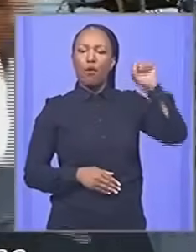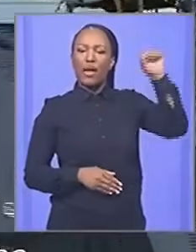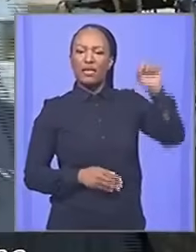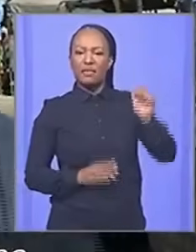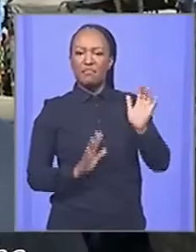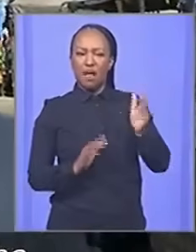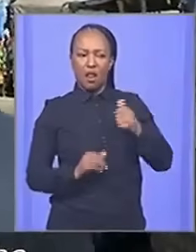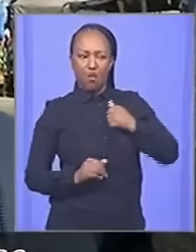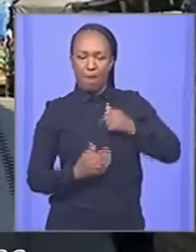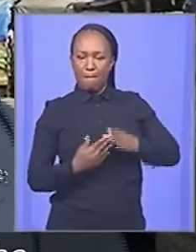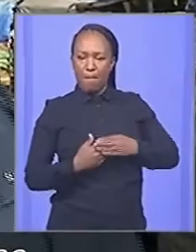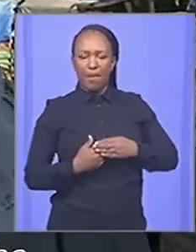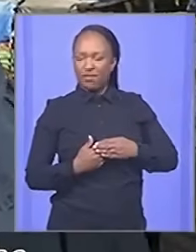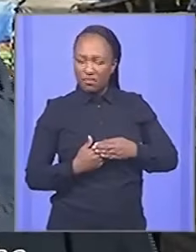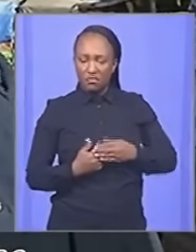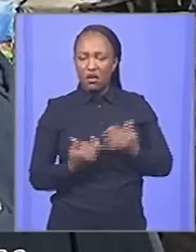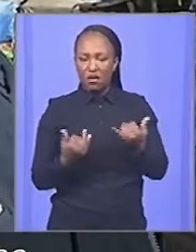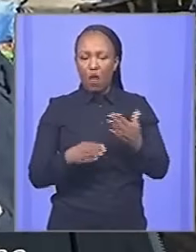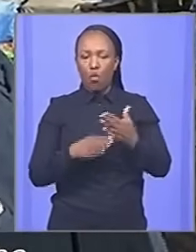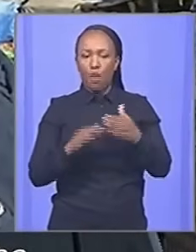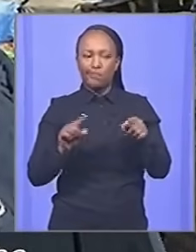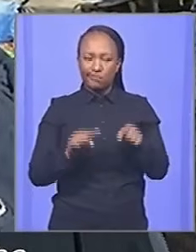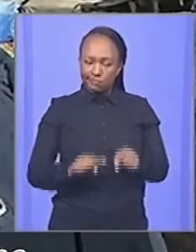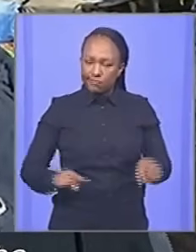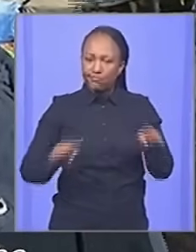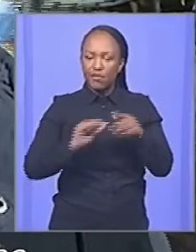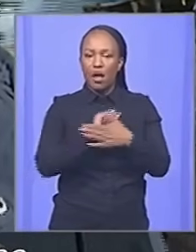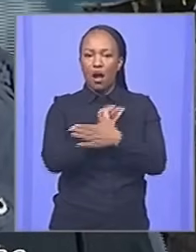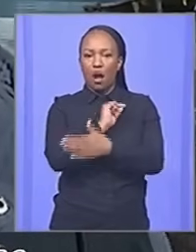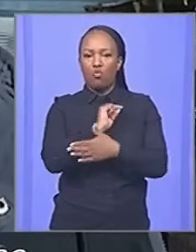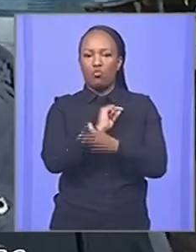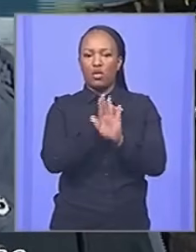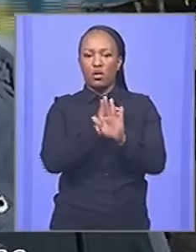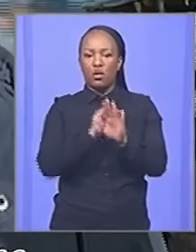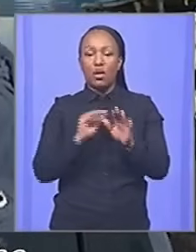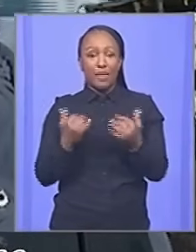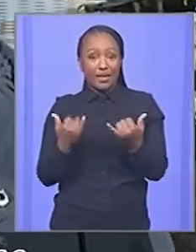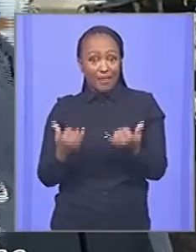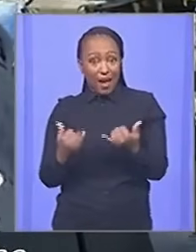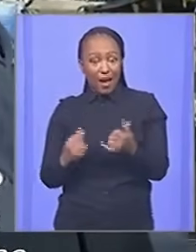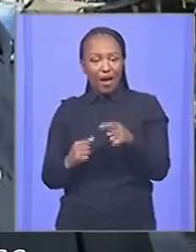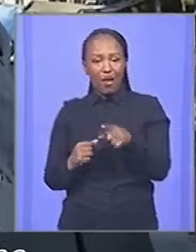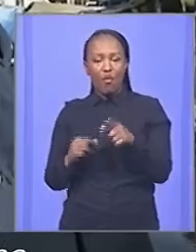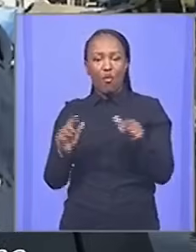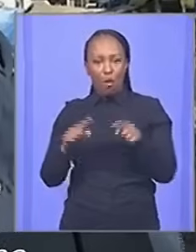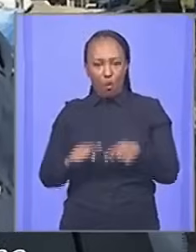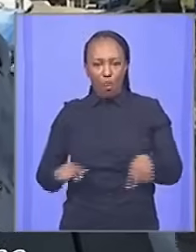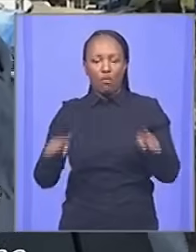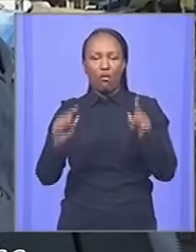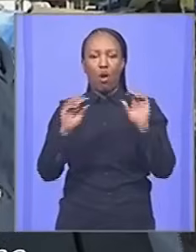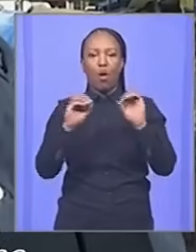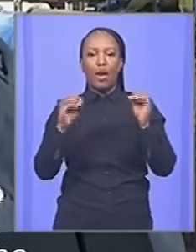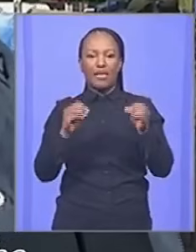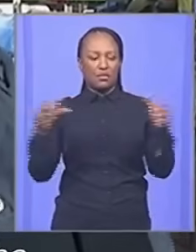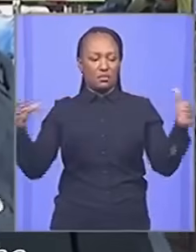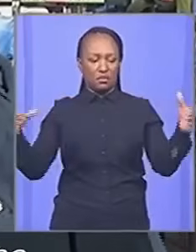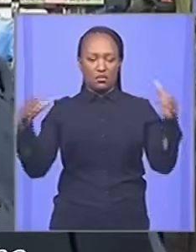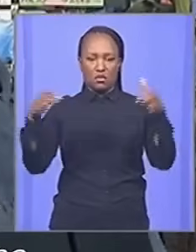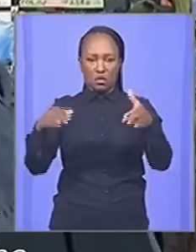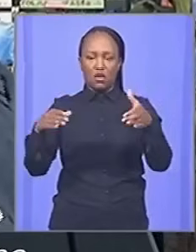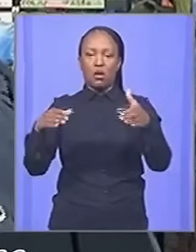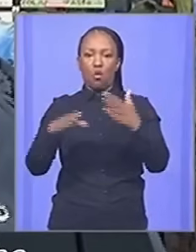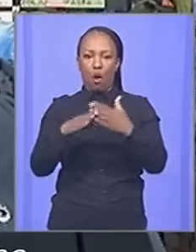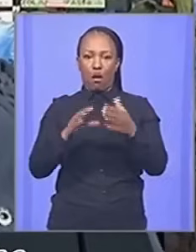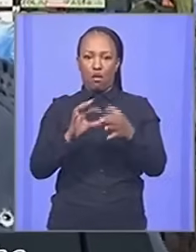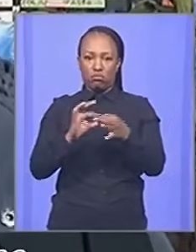gore mogotlo wa re dipolitiki ba go bereka ka moka ke na le tshepo ya gore ne dilo di go tšhentšha mo South Africa batho